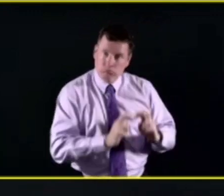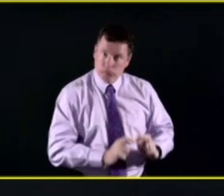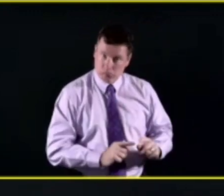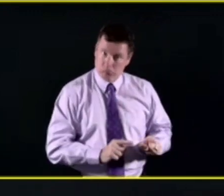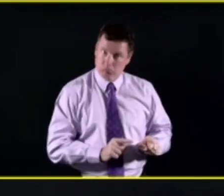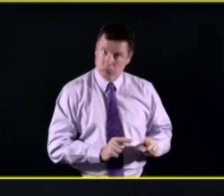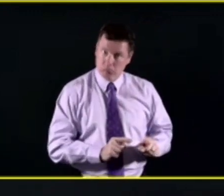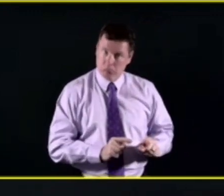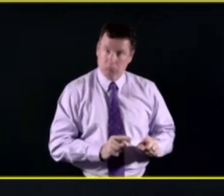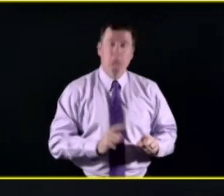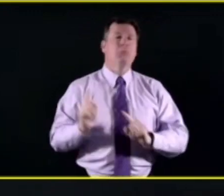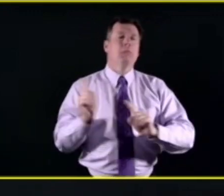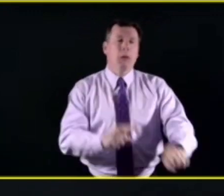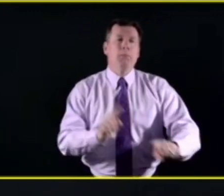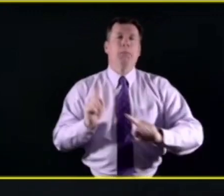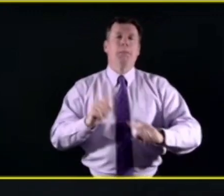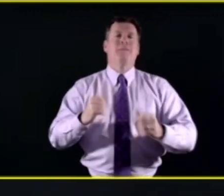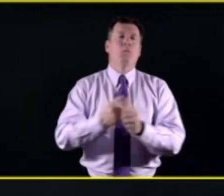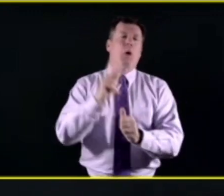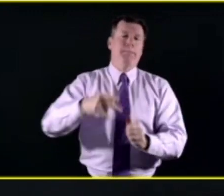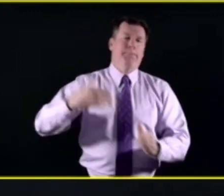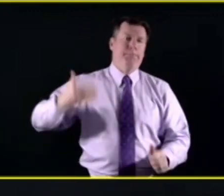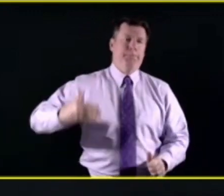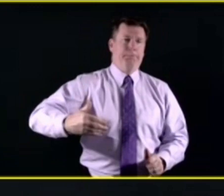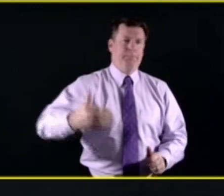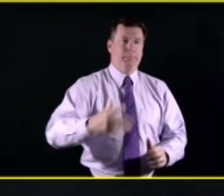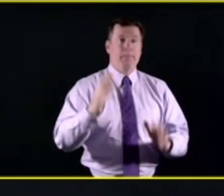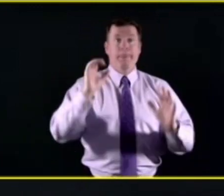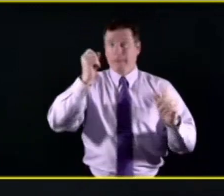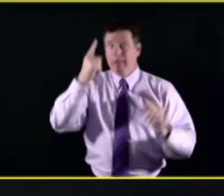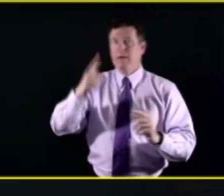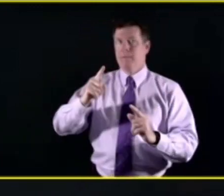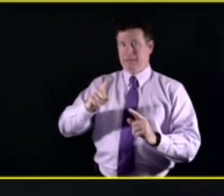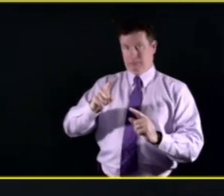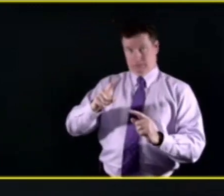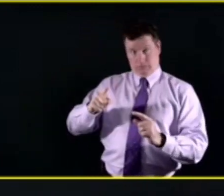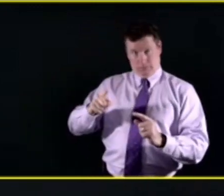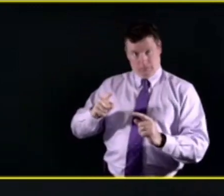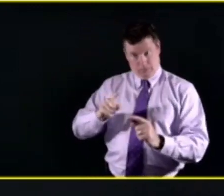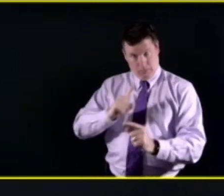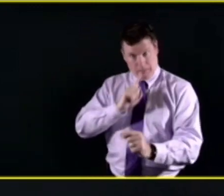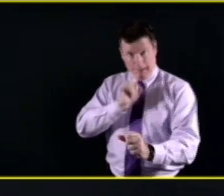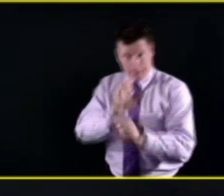commitment of time to start with on the vaccination day in particular. Absolutely.